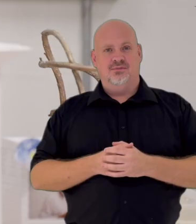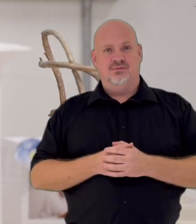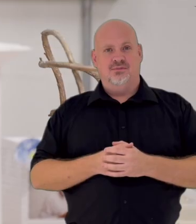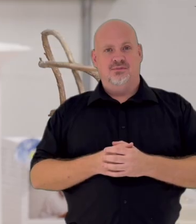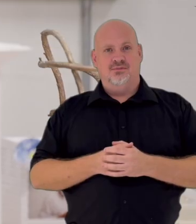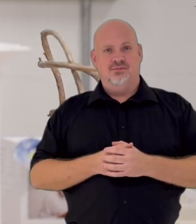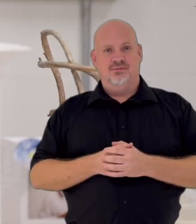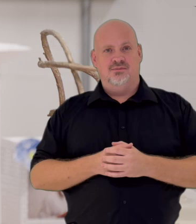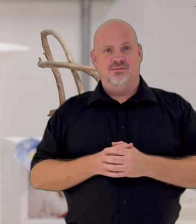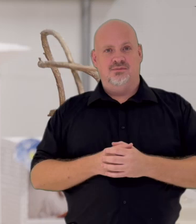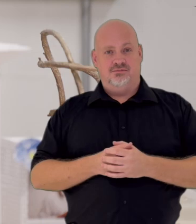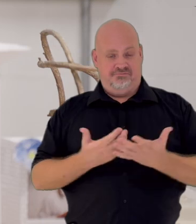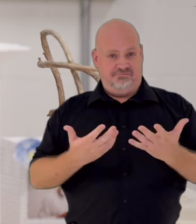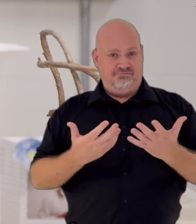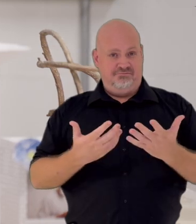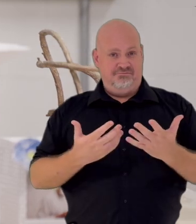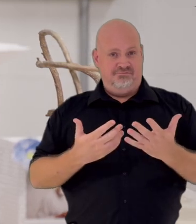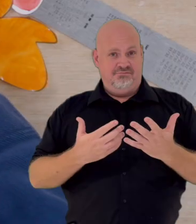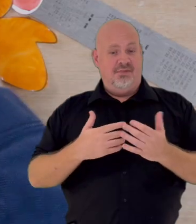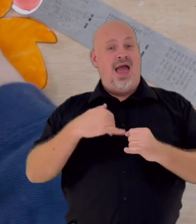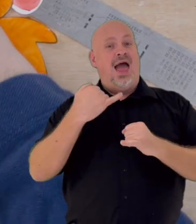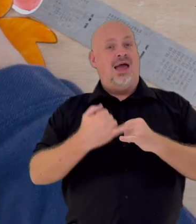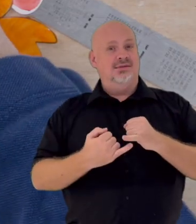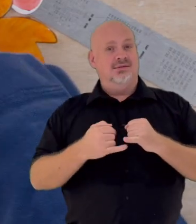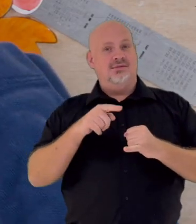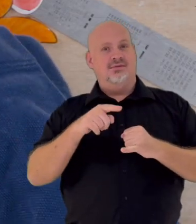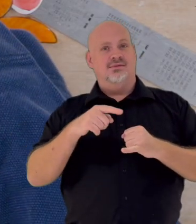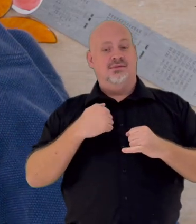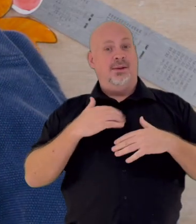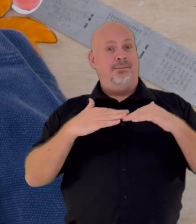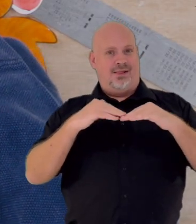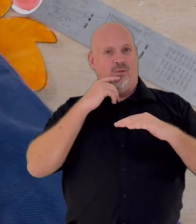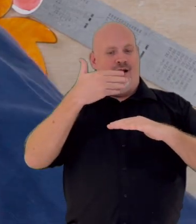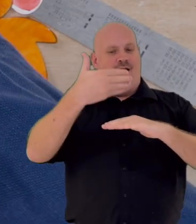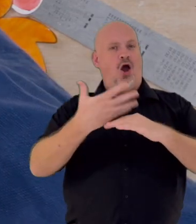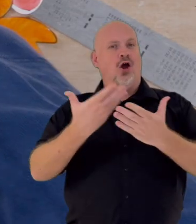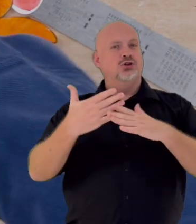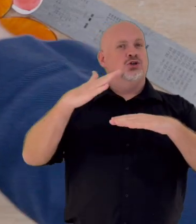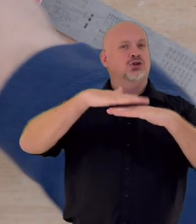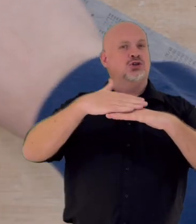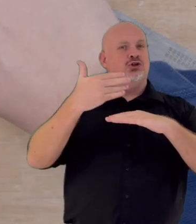And then that, in the end, will go on the top of our building. Just going to fold it there.